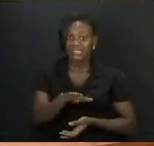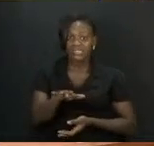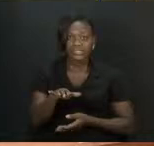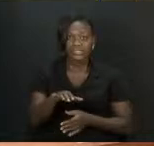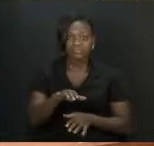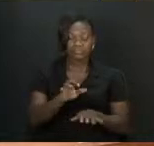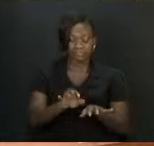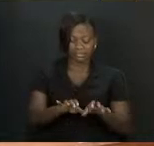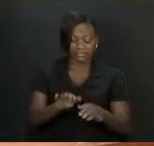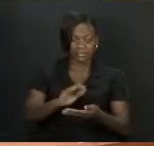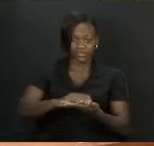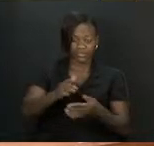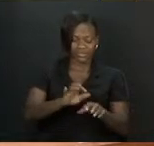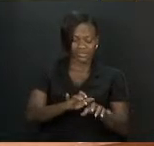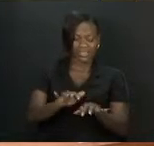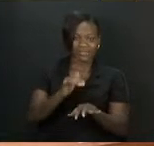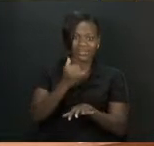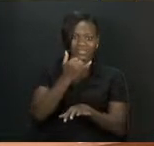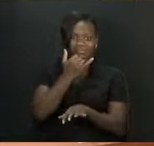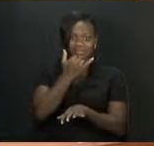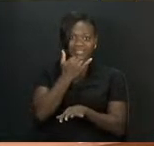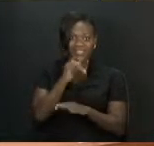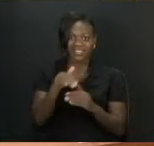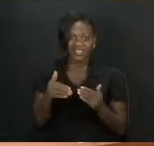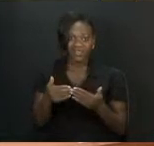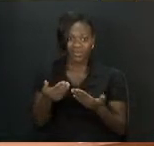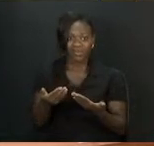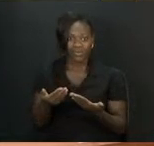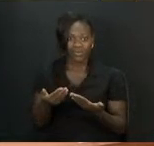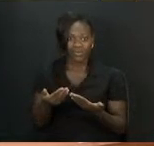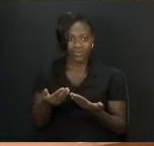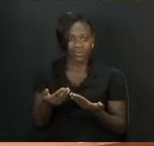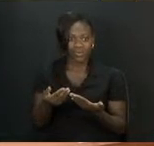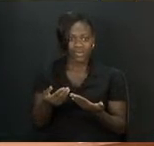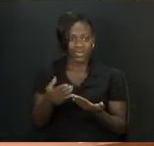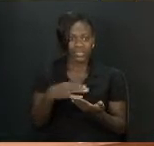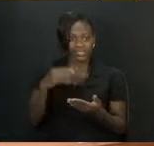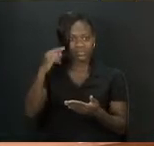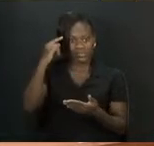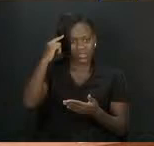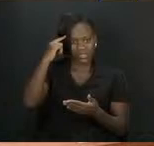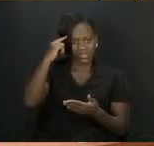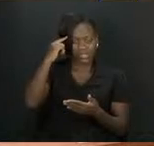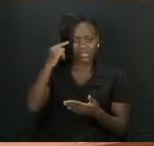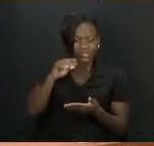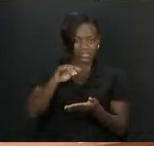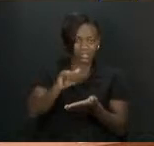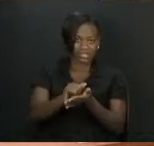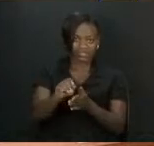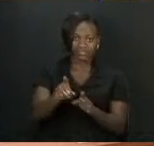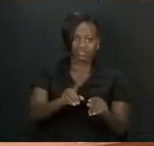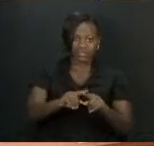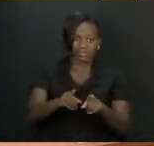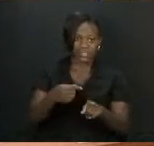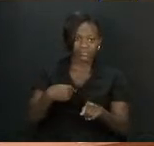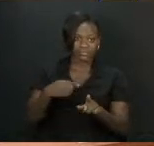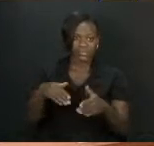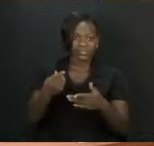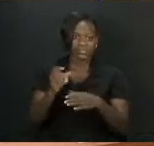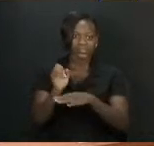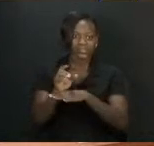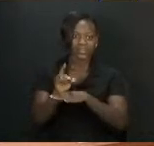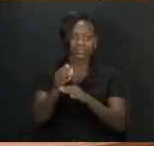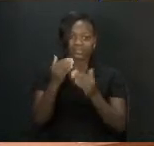things, the rule is there to guide. And I believe that is what you're doing. I'm not trying to take your industry away, but I'm just trying to guide you, sir. Mr.